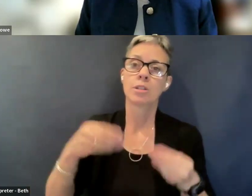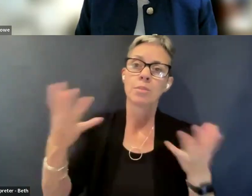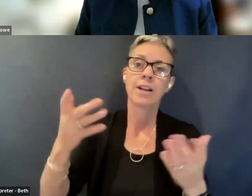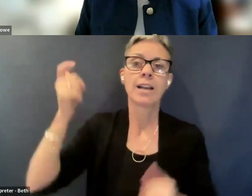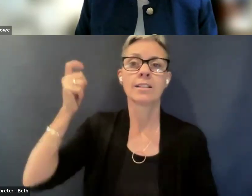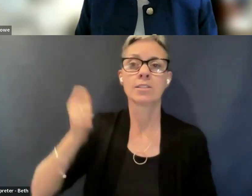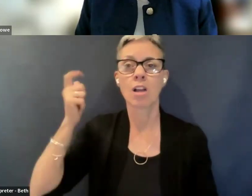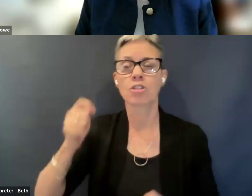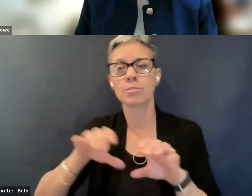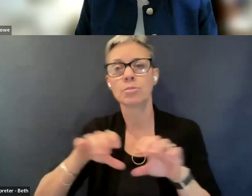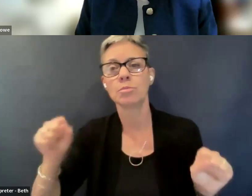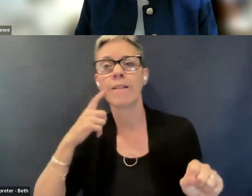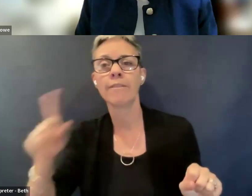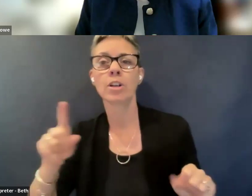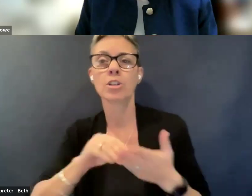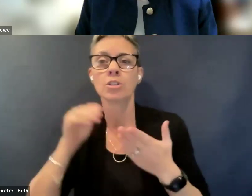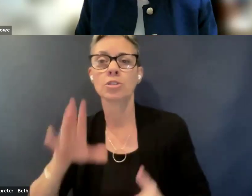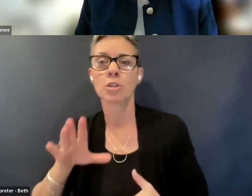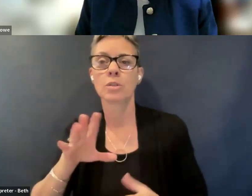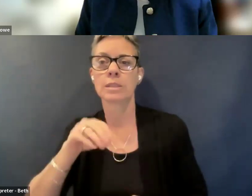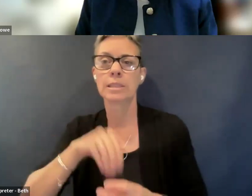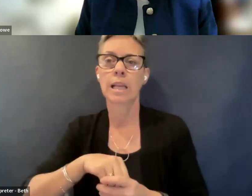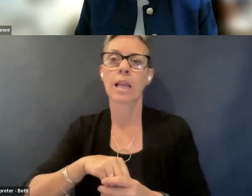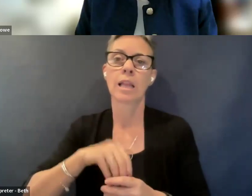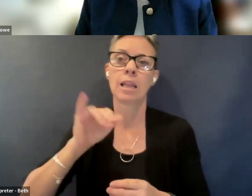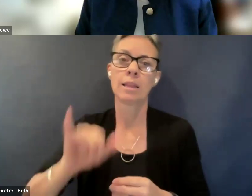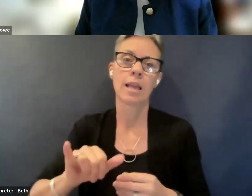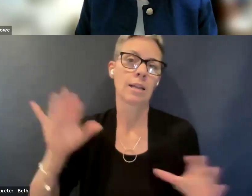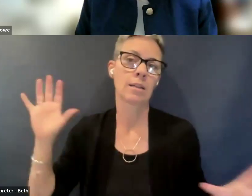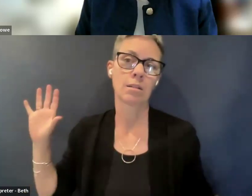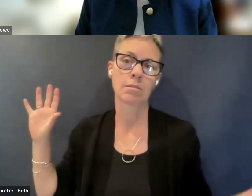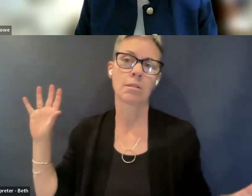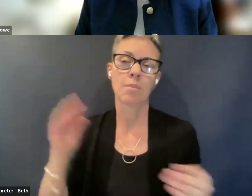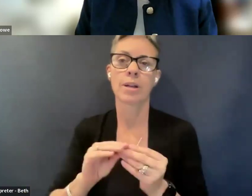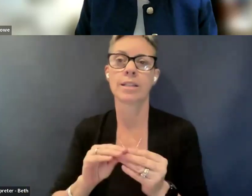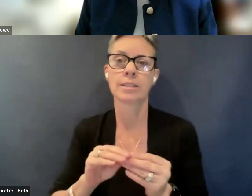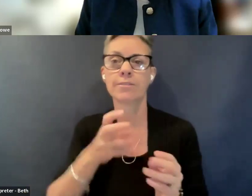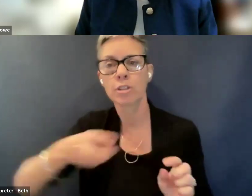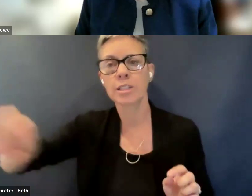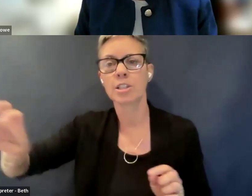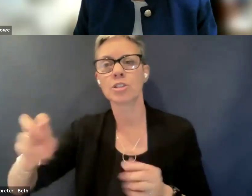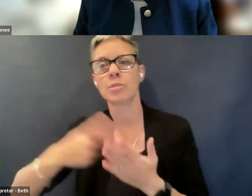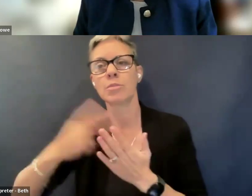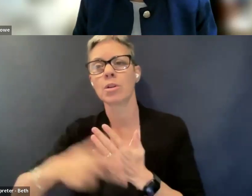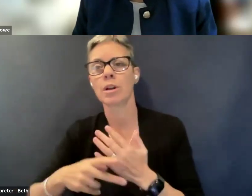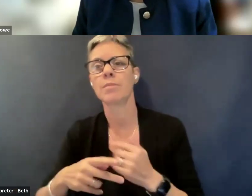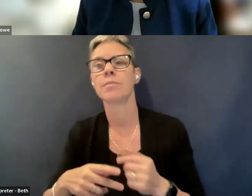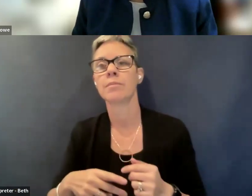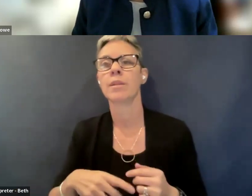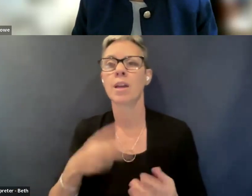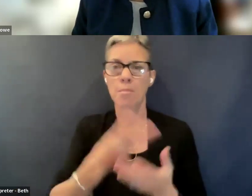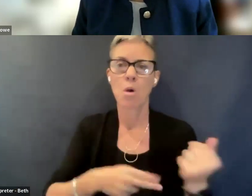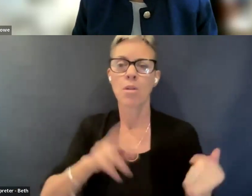for students within the comprehensive transition programs earlier at both the REACH and